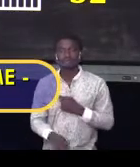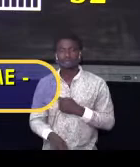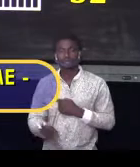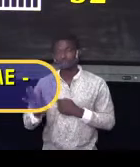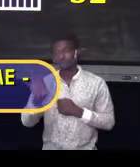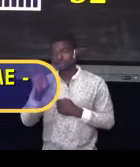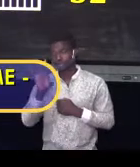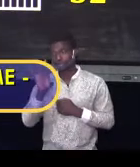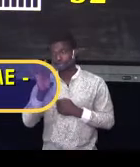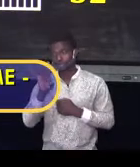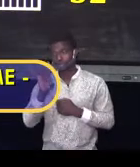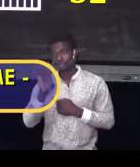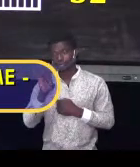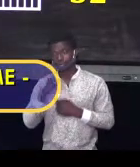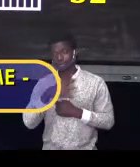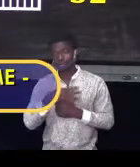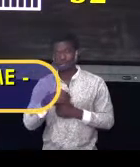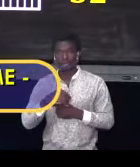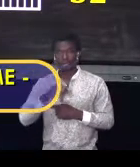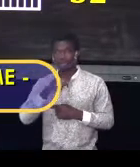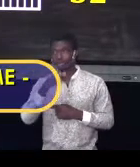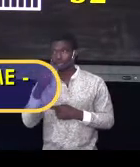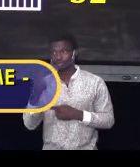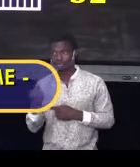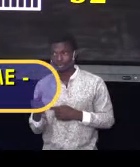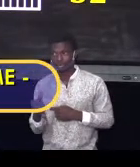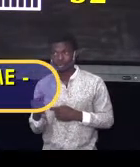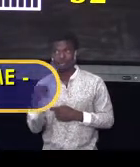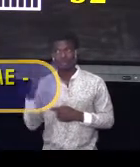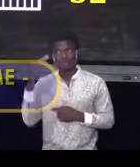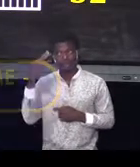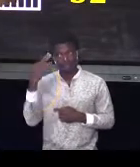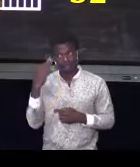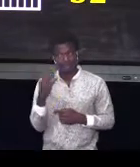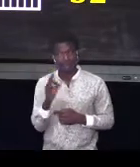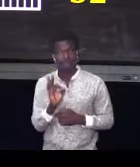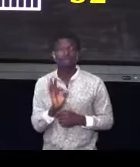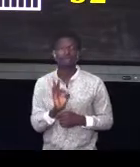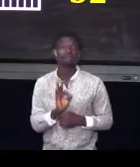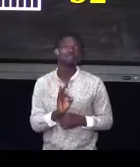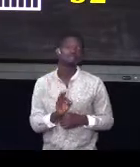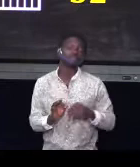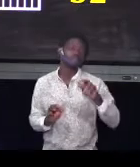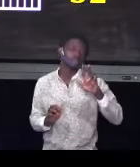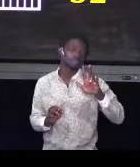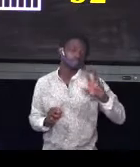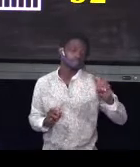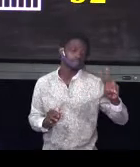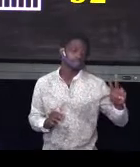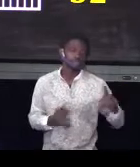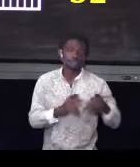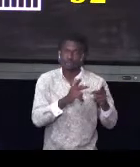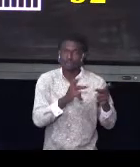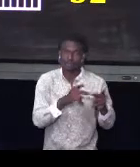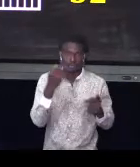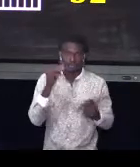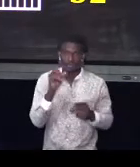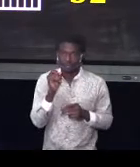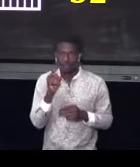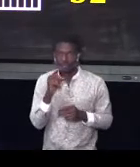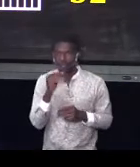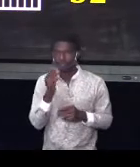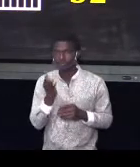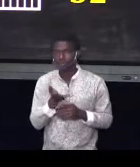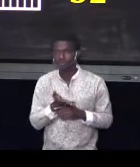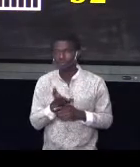portions for the 3 over 8, and then another whole rectangle. You can see that they're of the same size. I divide it into 32 portions for the 11